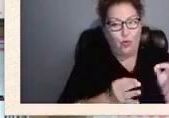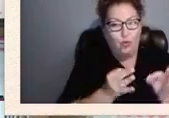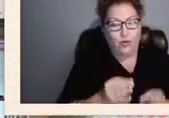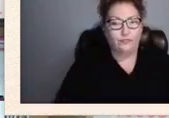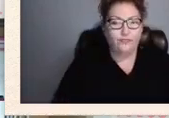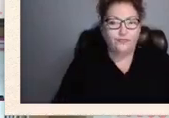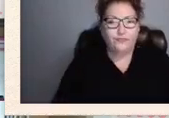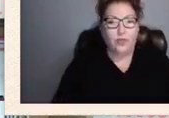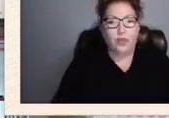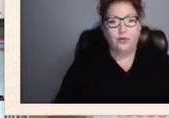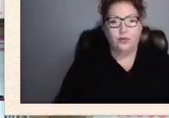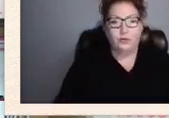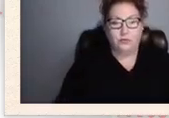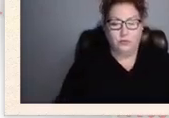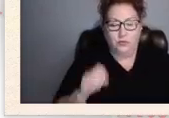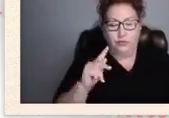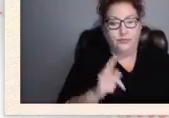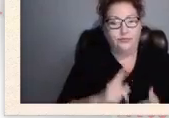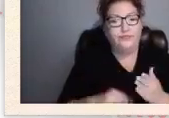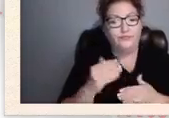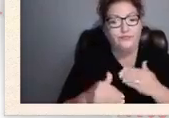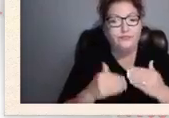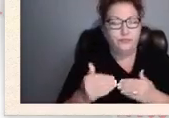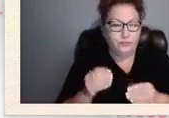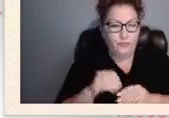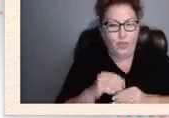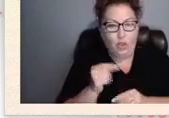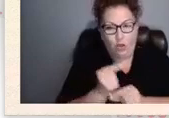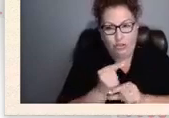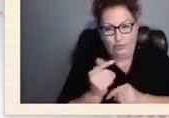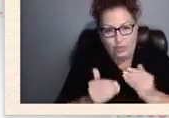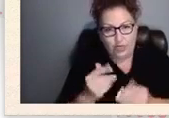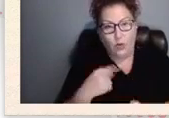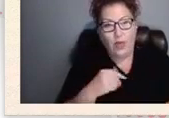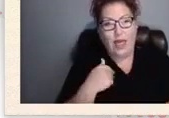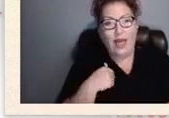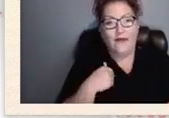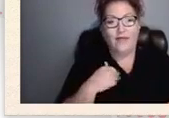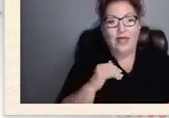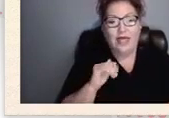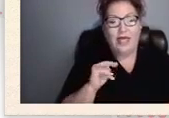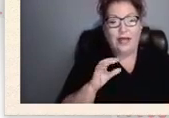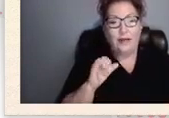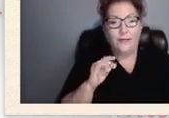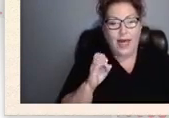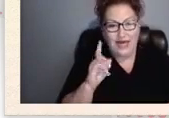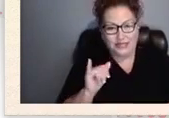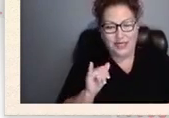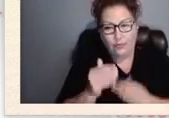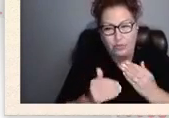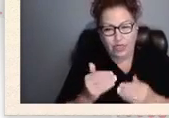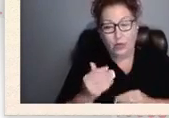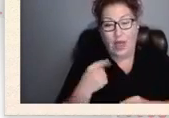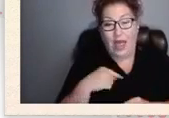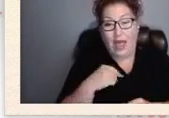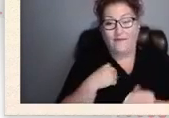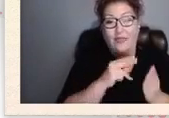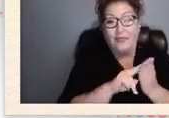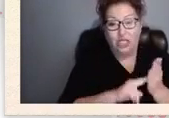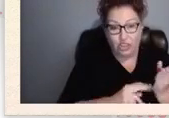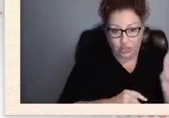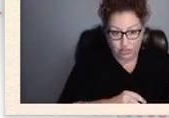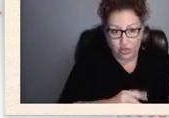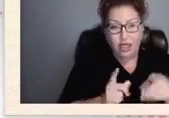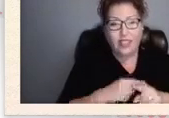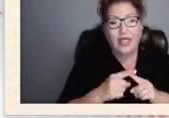Okay, so what are the steps in the guardianship process? So we have the incapacity proceeding. So we have our petition, and then they have the examining